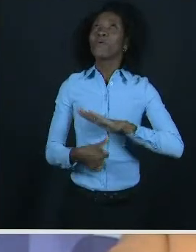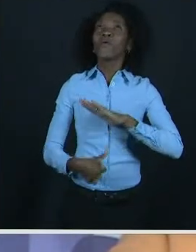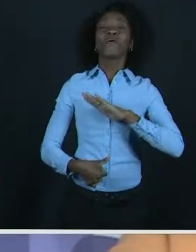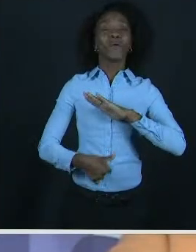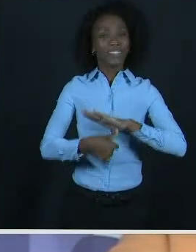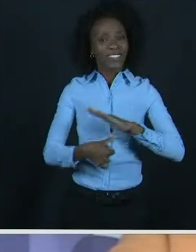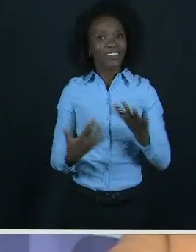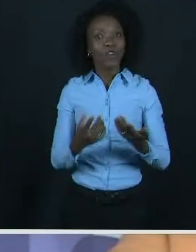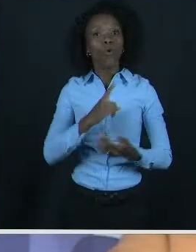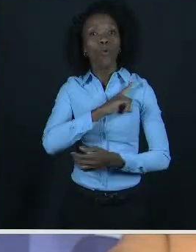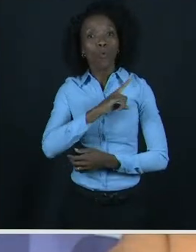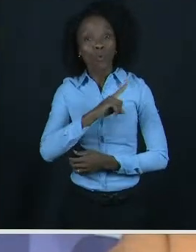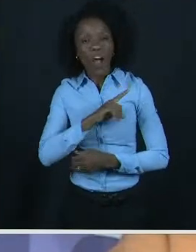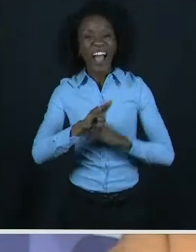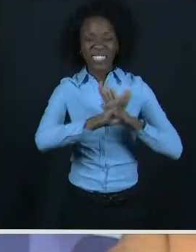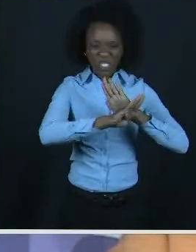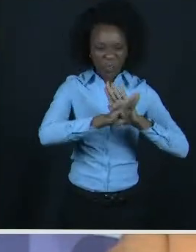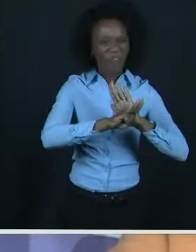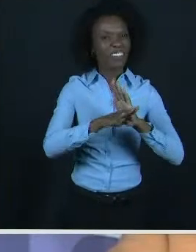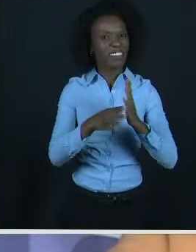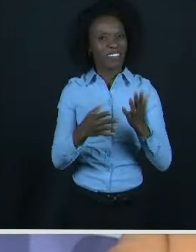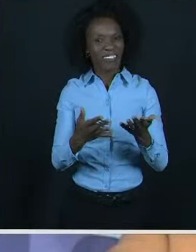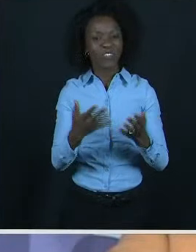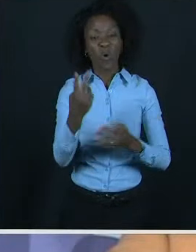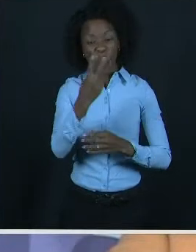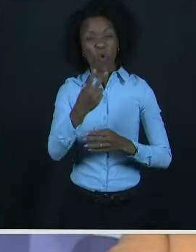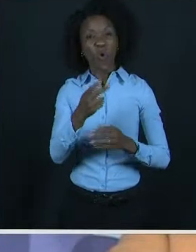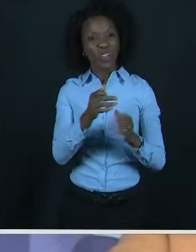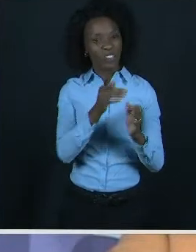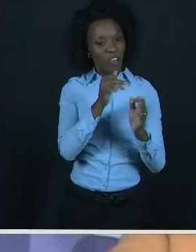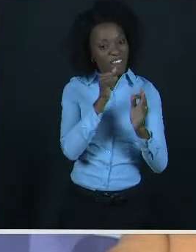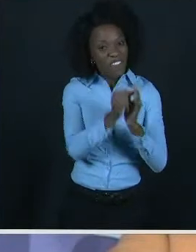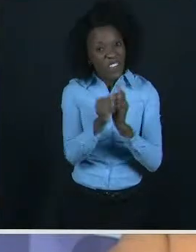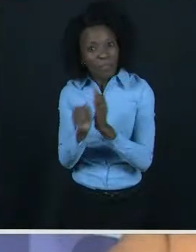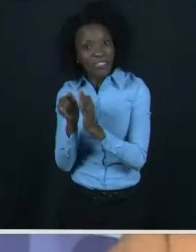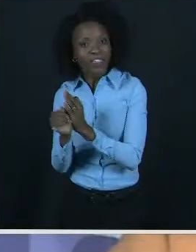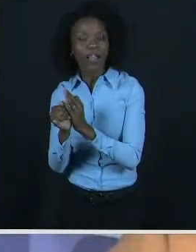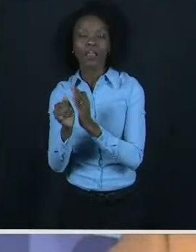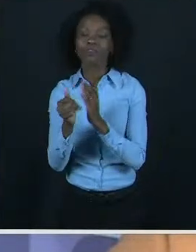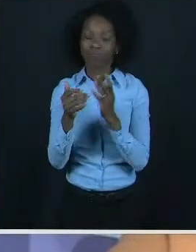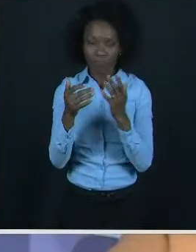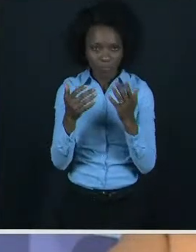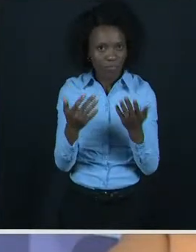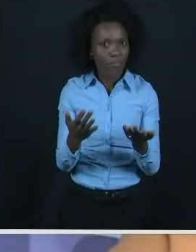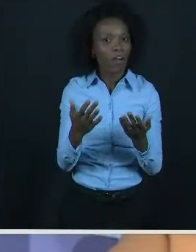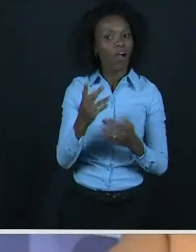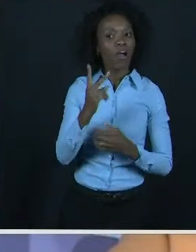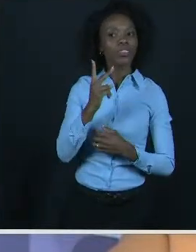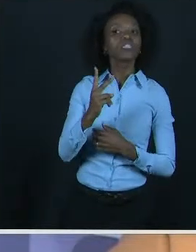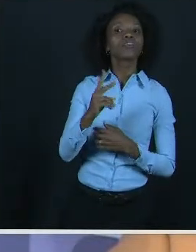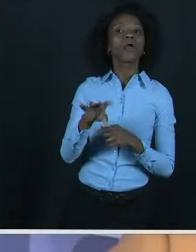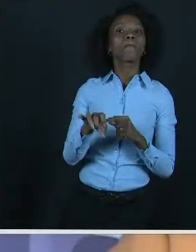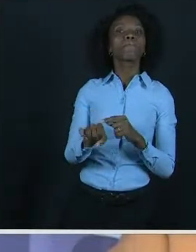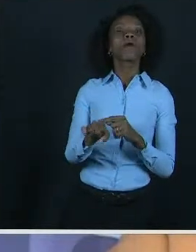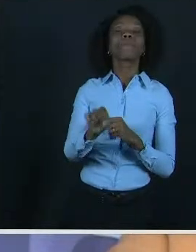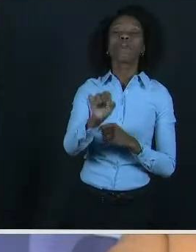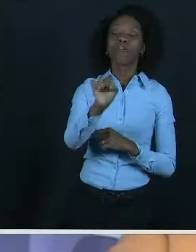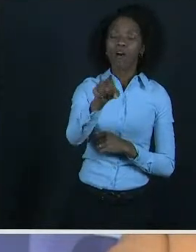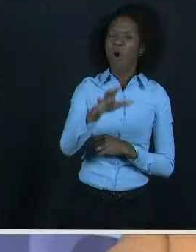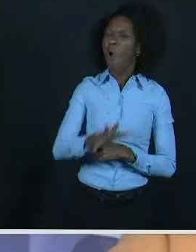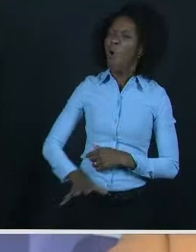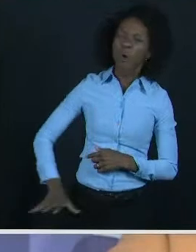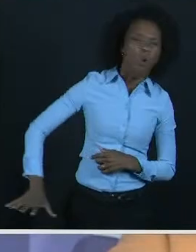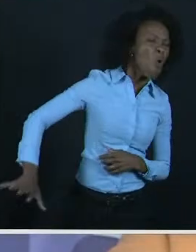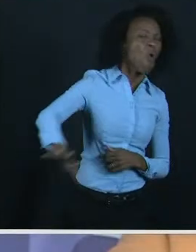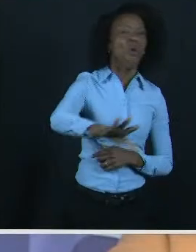and femicide was seen as a non-partisan matter on which all political